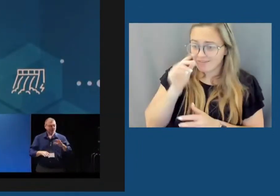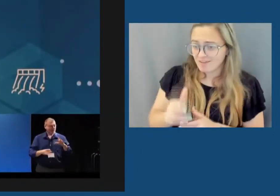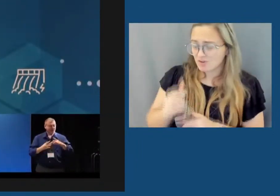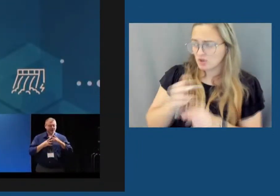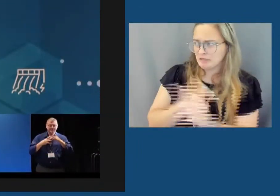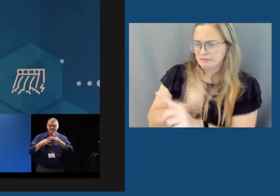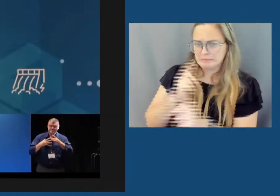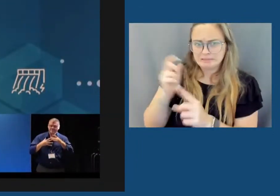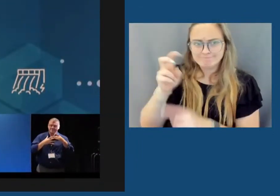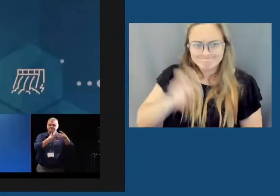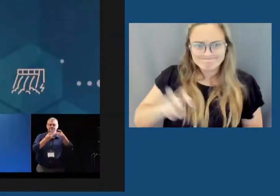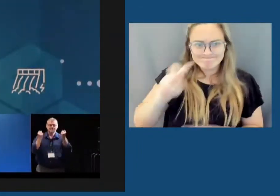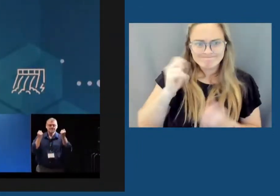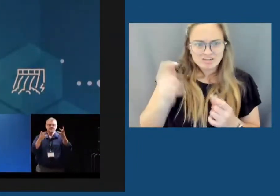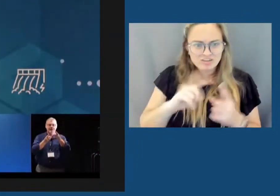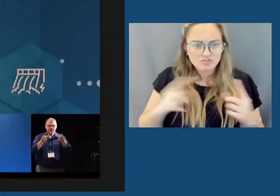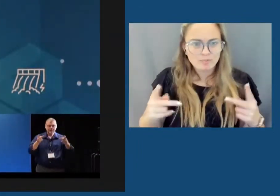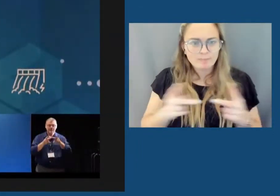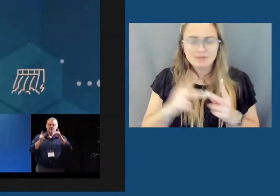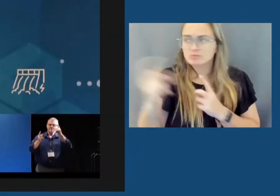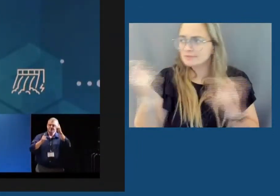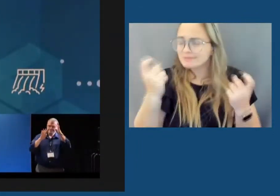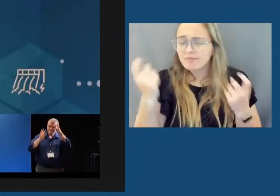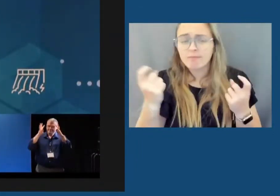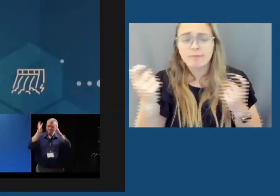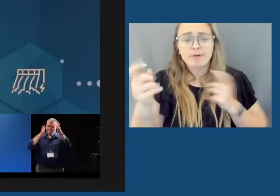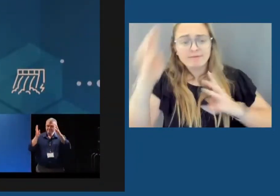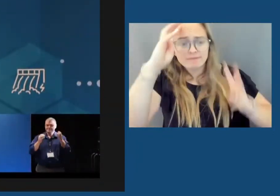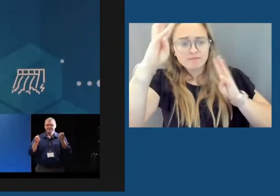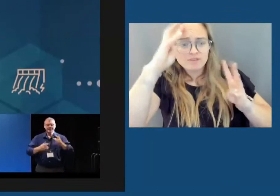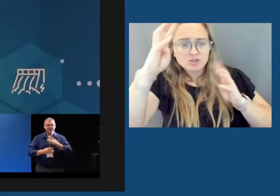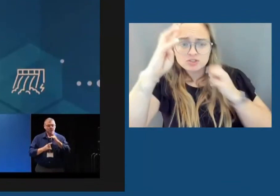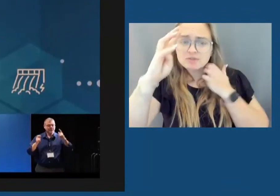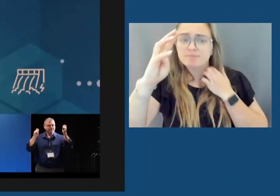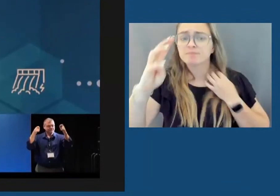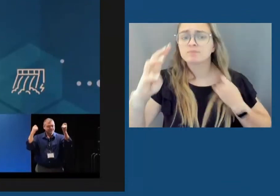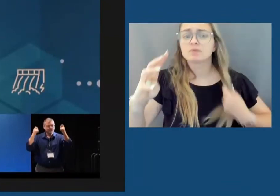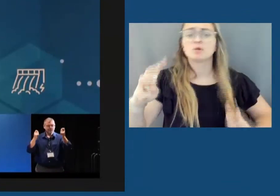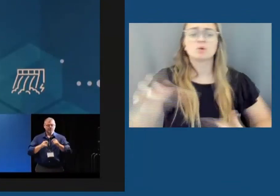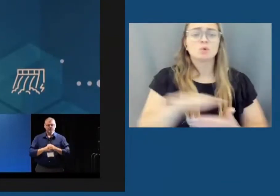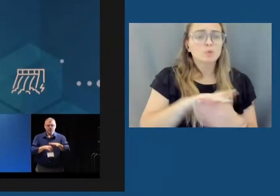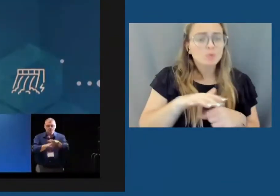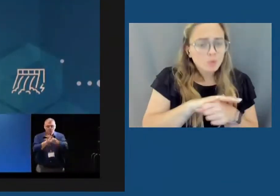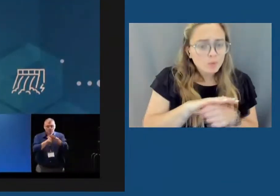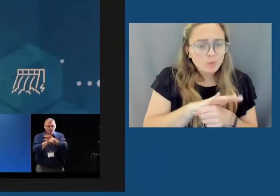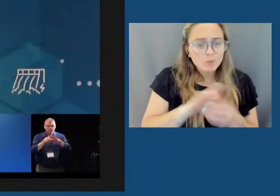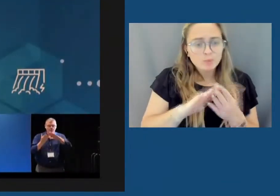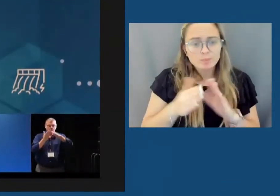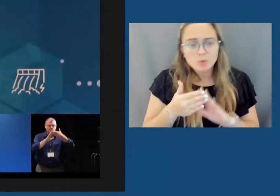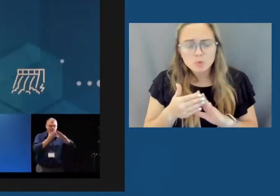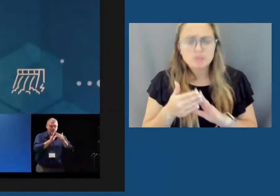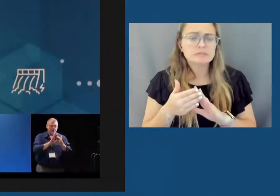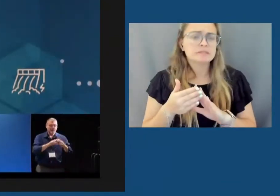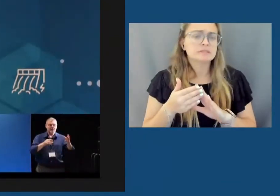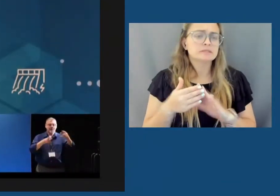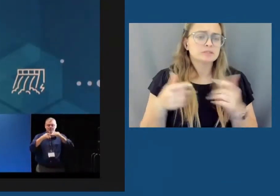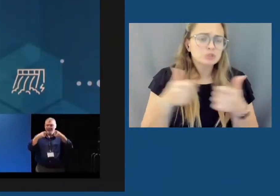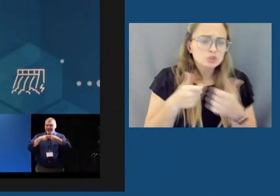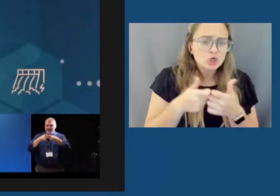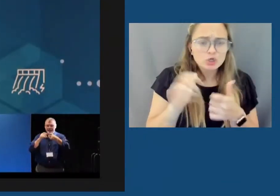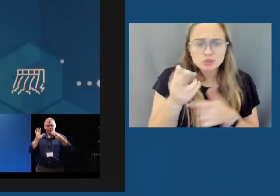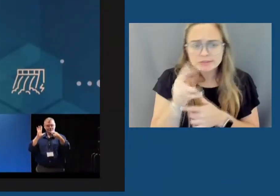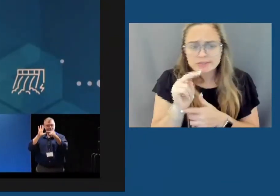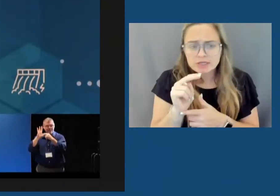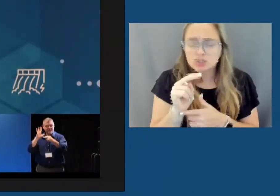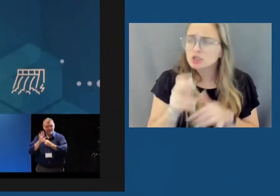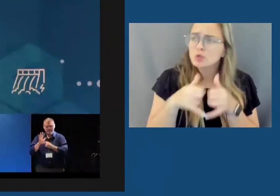many places where we were celebrating innovation, especially the local communities and what they were doing, and putting in charging stations and all the, all the awards